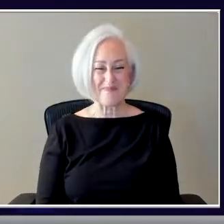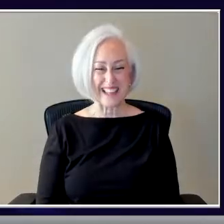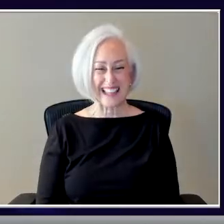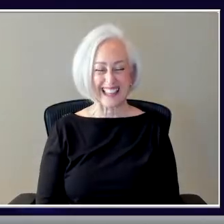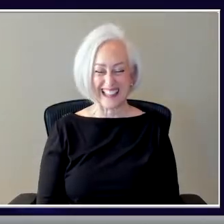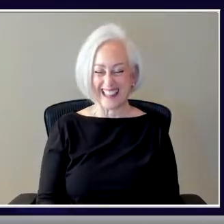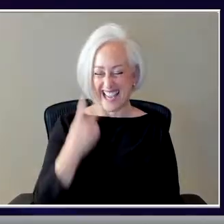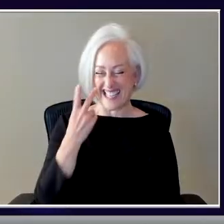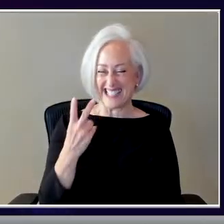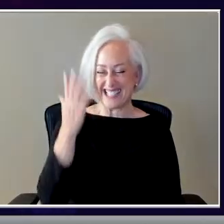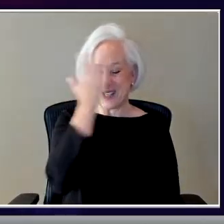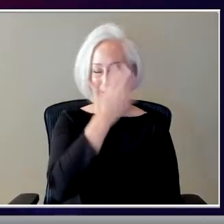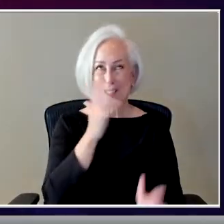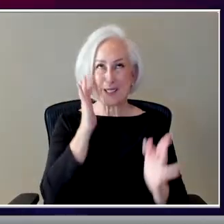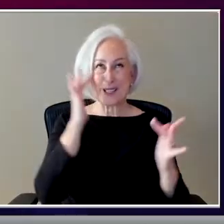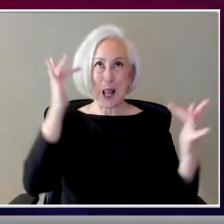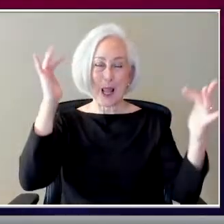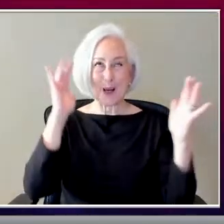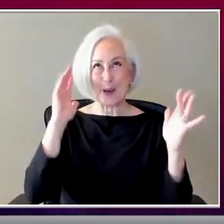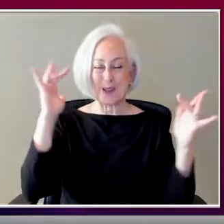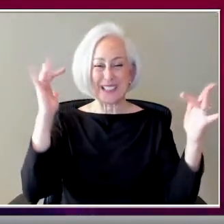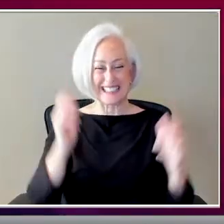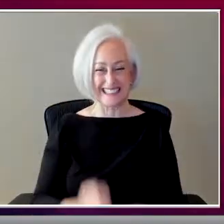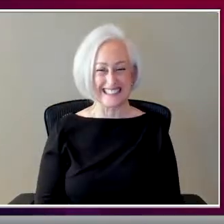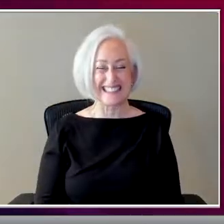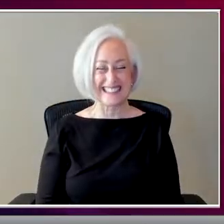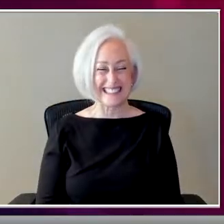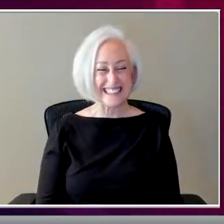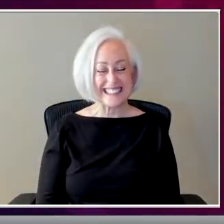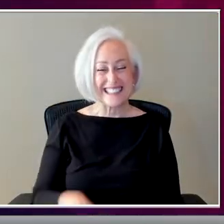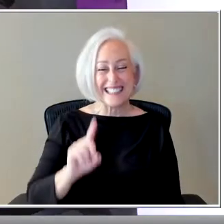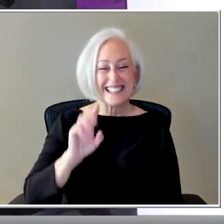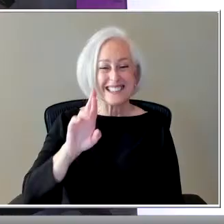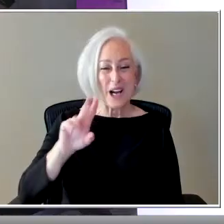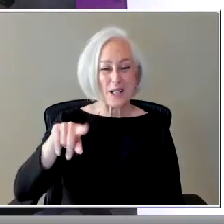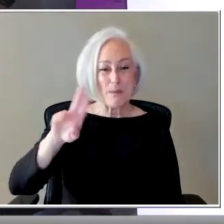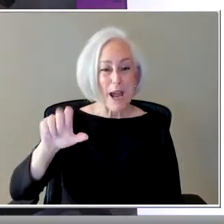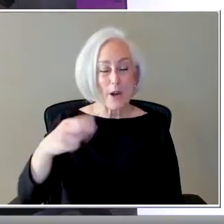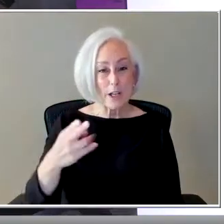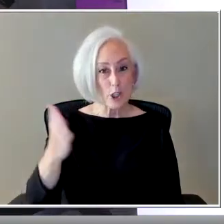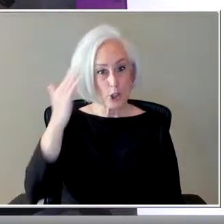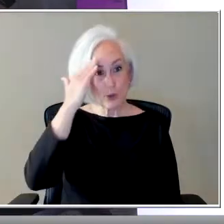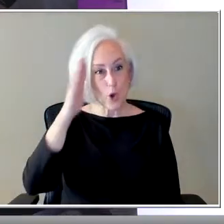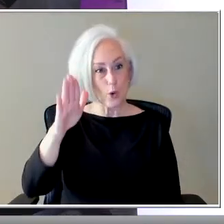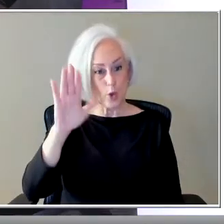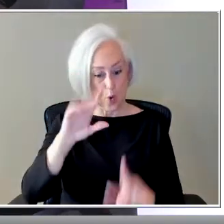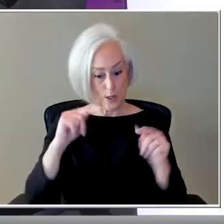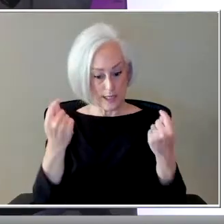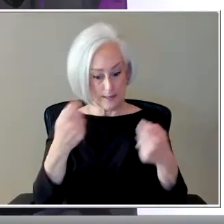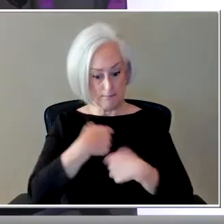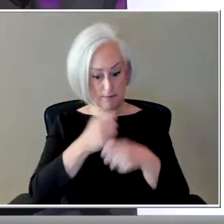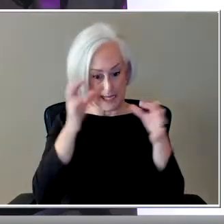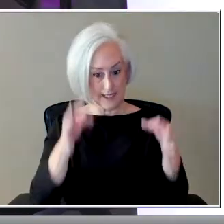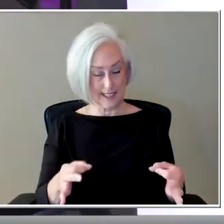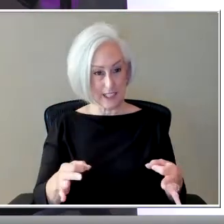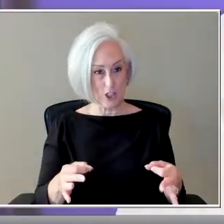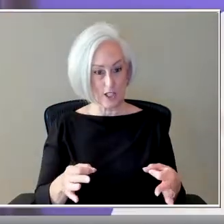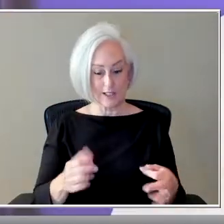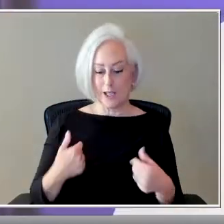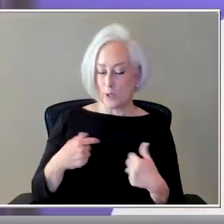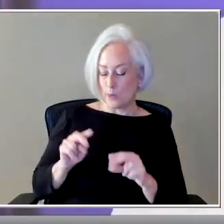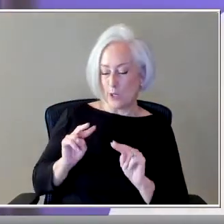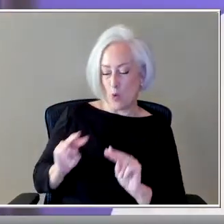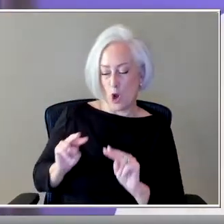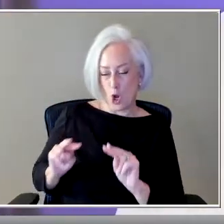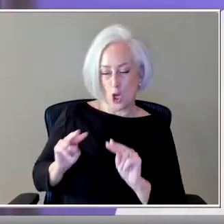just glowing, as you should be. Dr. Parrish, did you know your team was going to have to make that decision with Danielle? We were watching her closely. We knew that there was